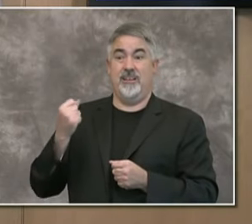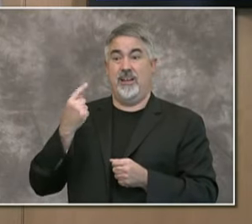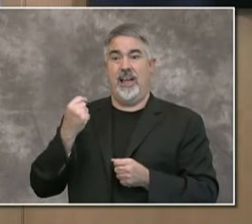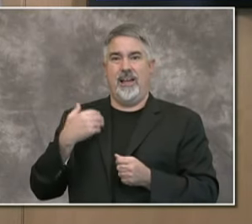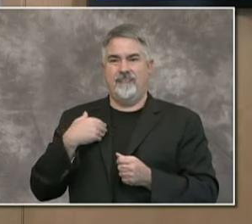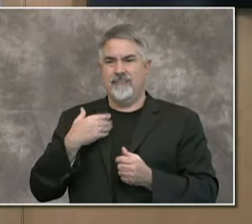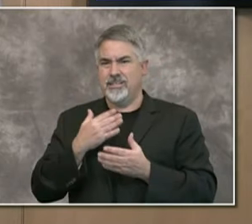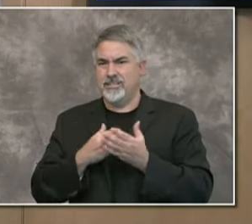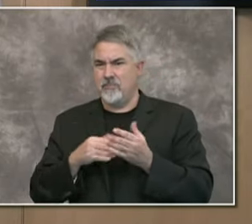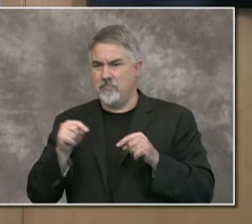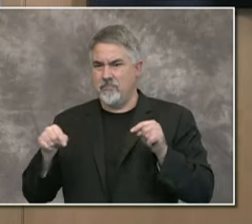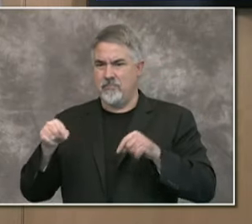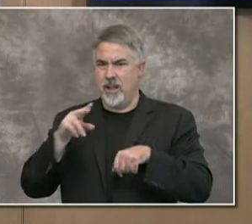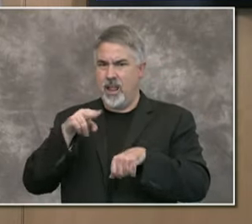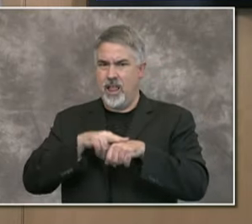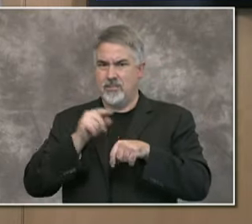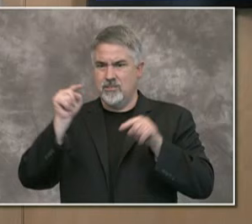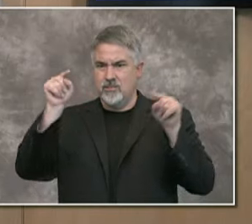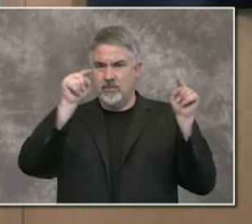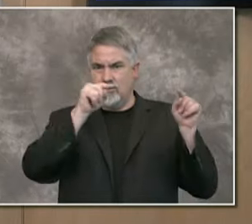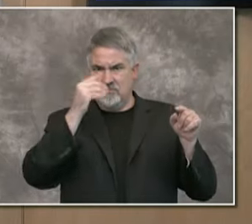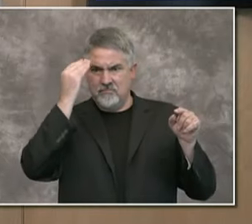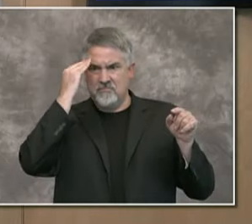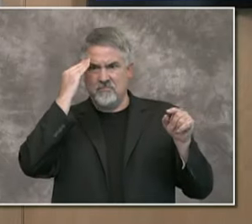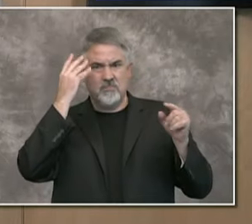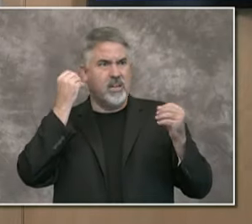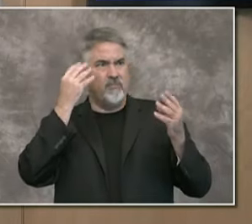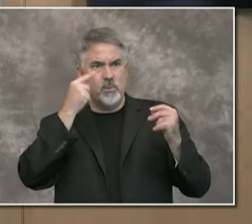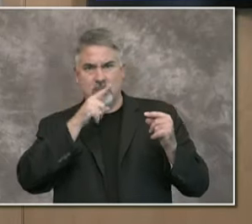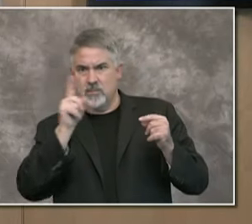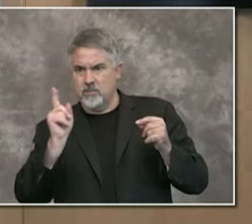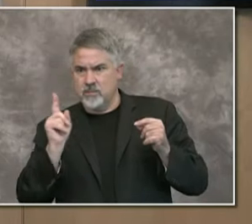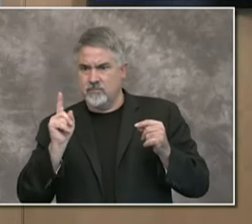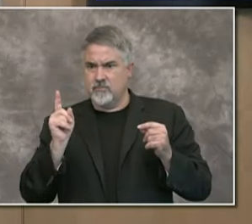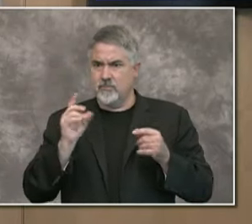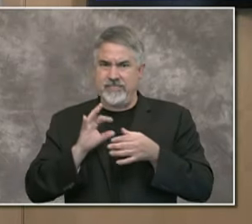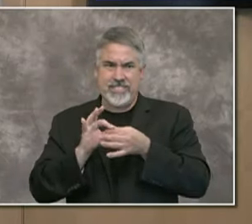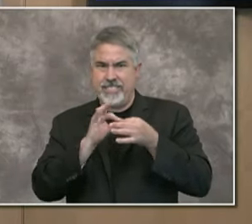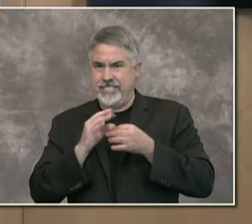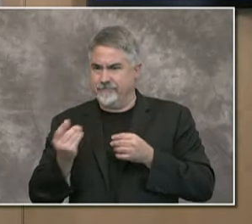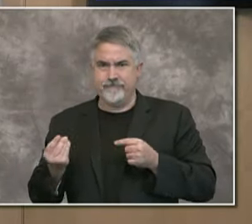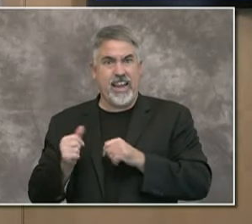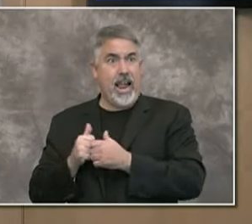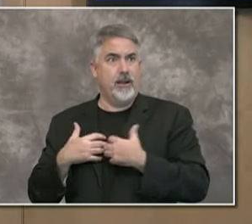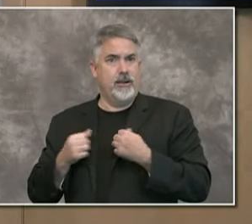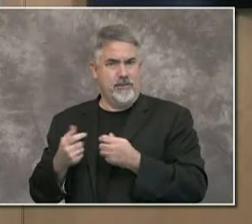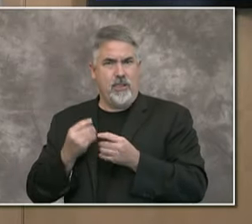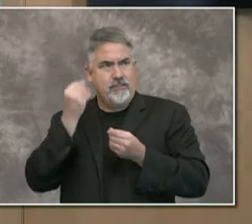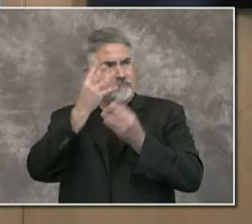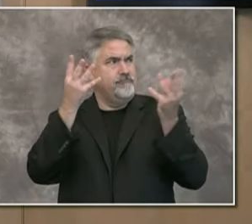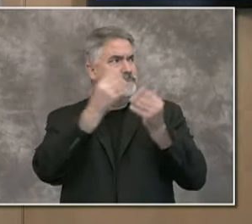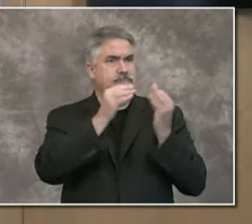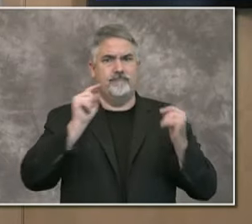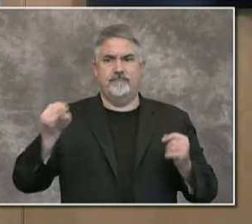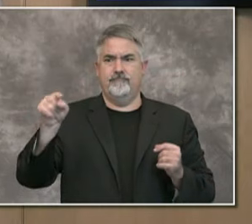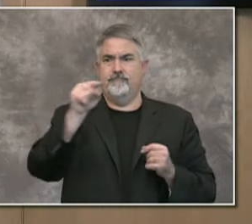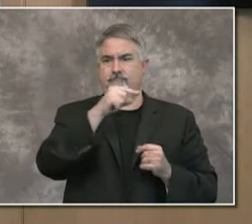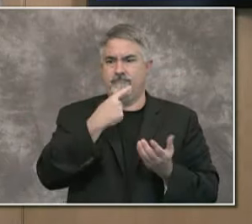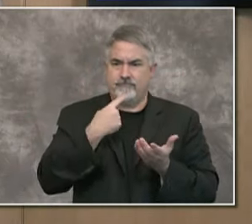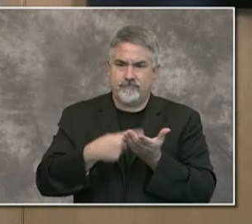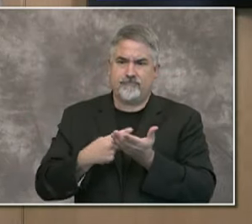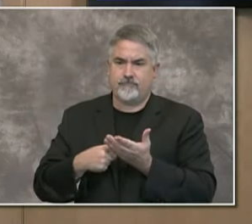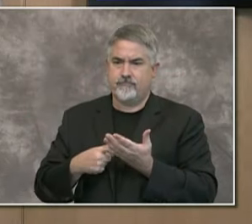of us having a very coordinated regional way of maximizing plasma